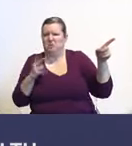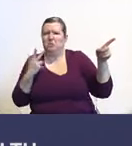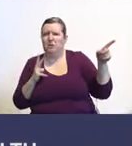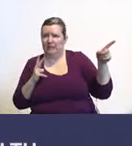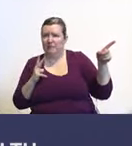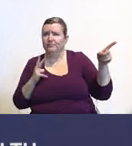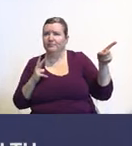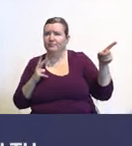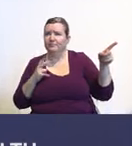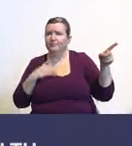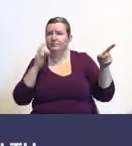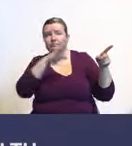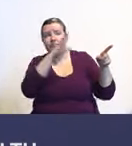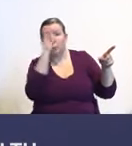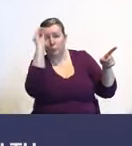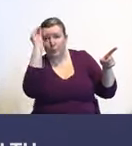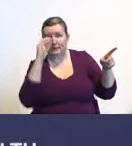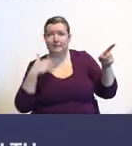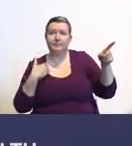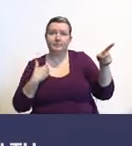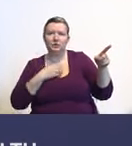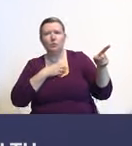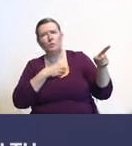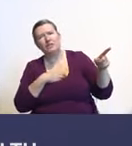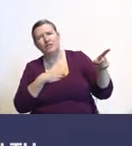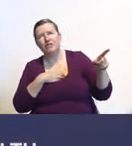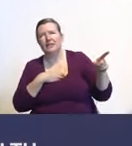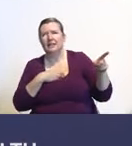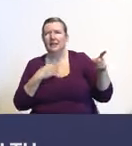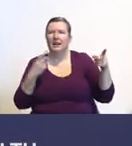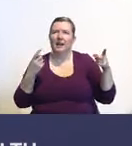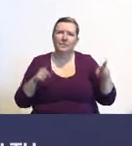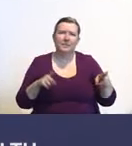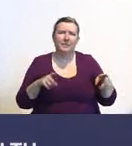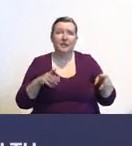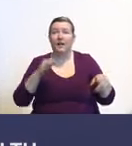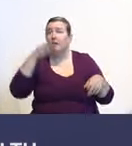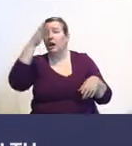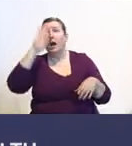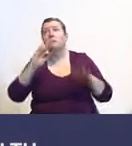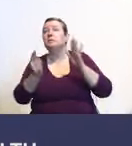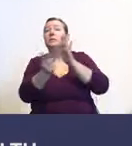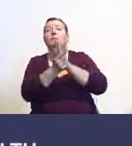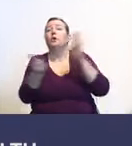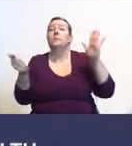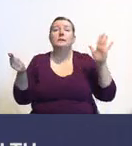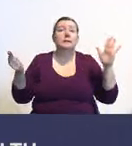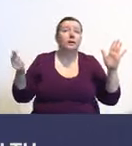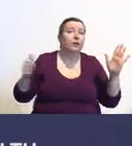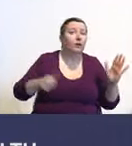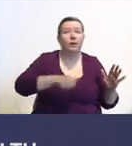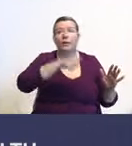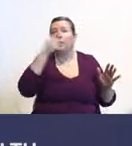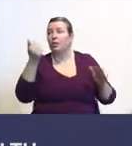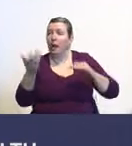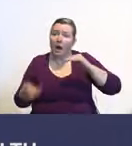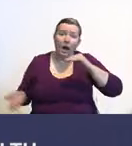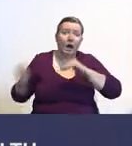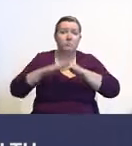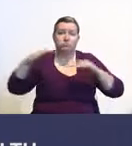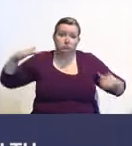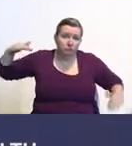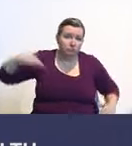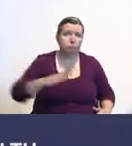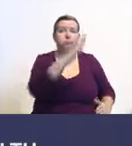what we would want to see in place if, God forbid, there's another wave down the road, a different variant, and